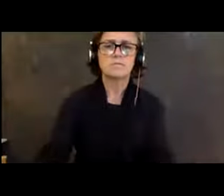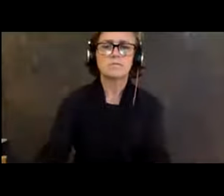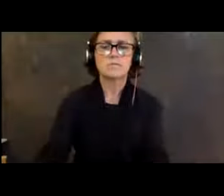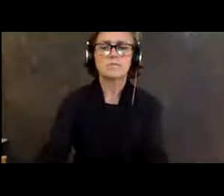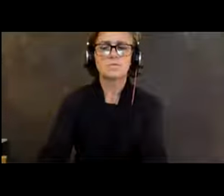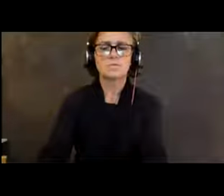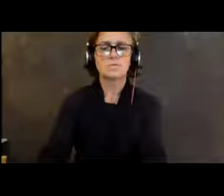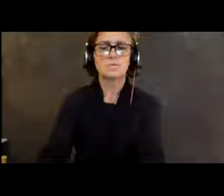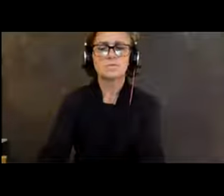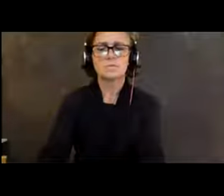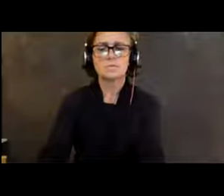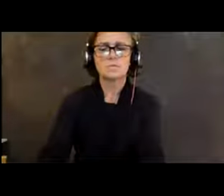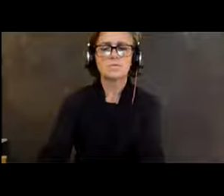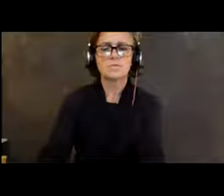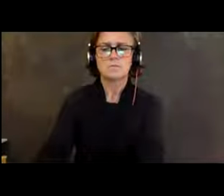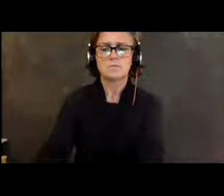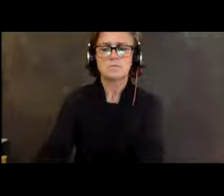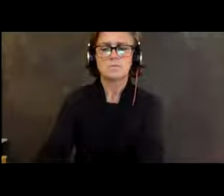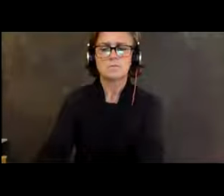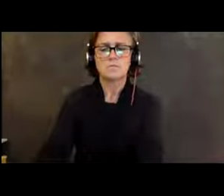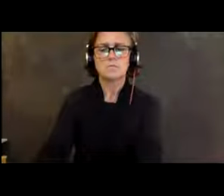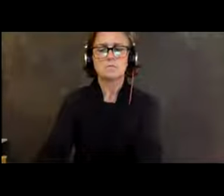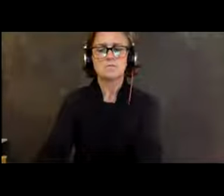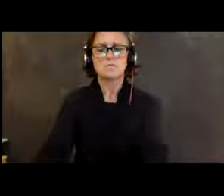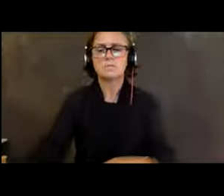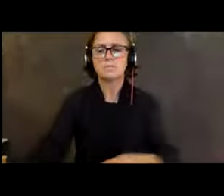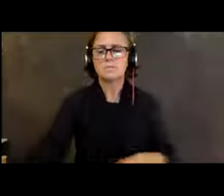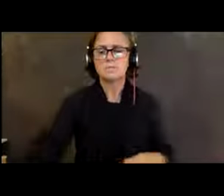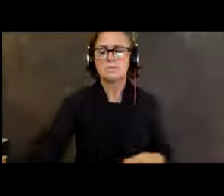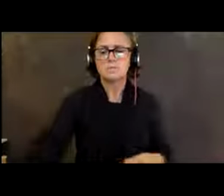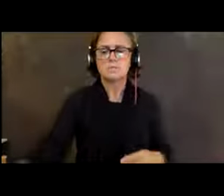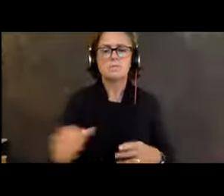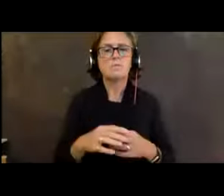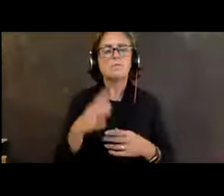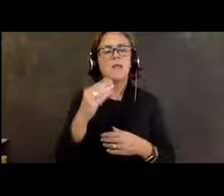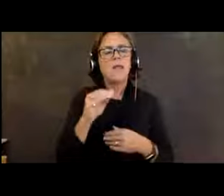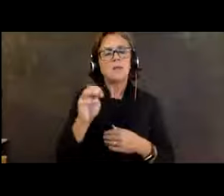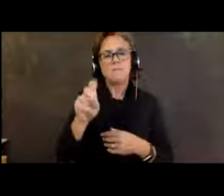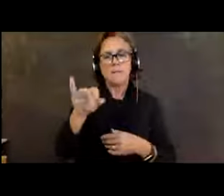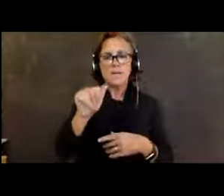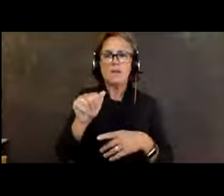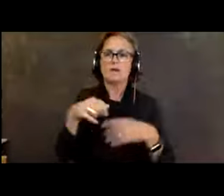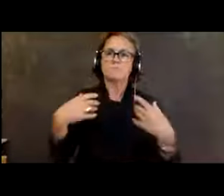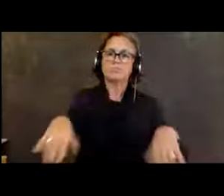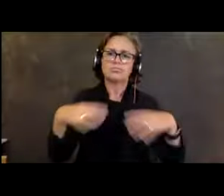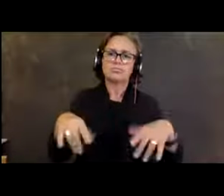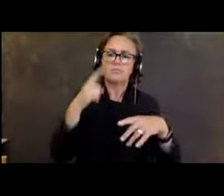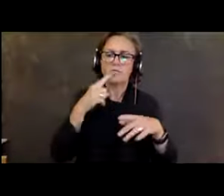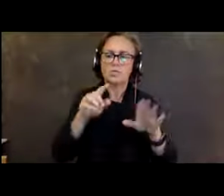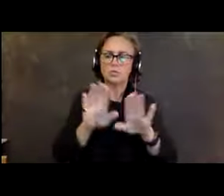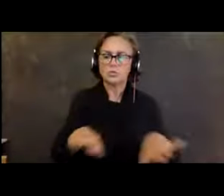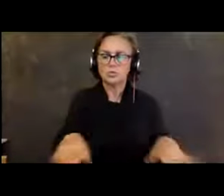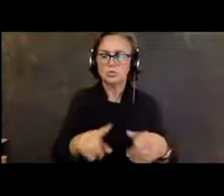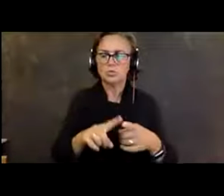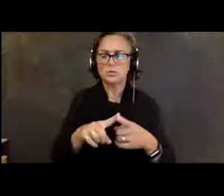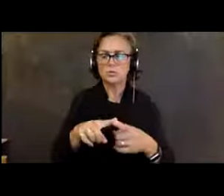So with all the media exposure that our children may have, some ways to help our children understand what's